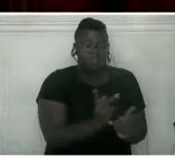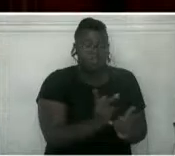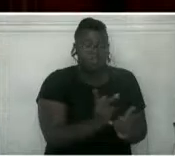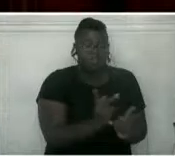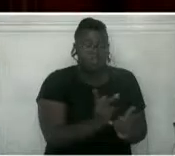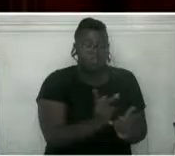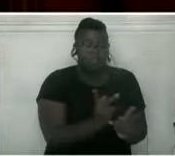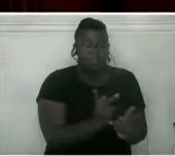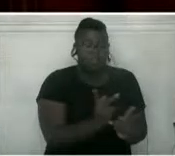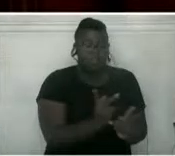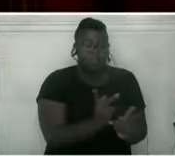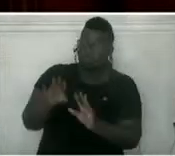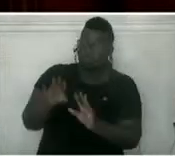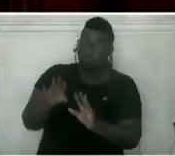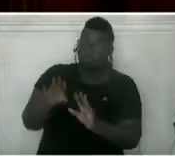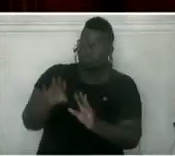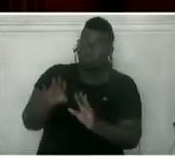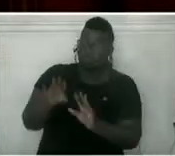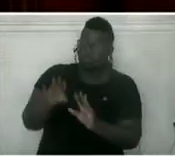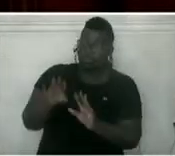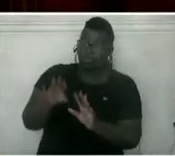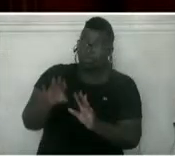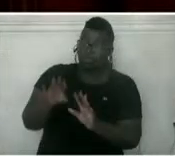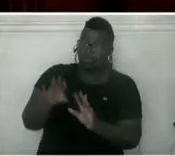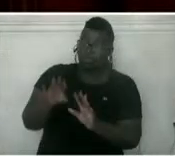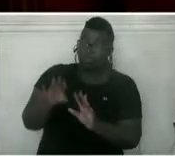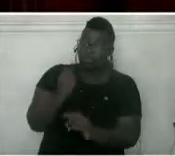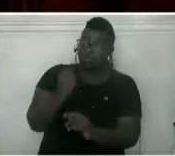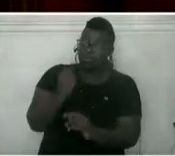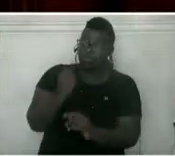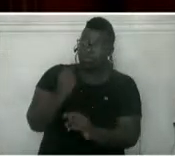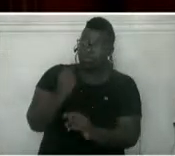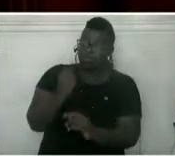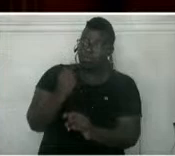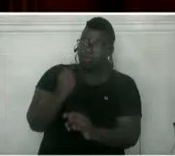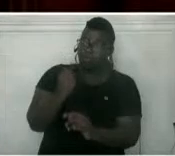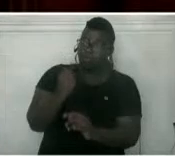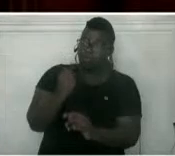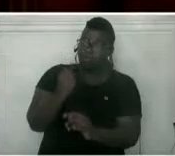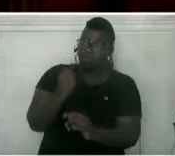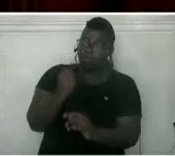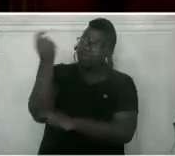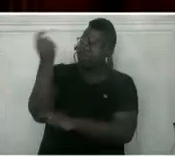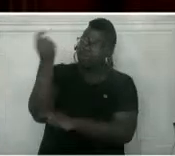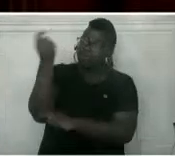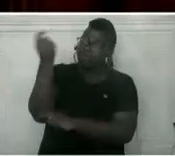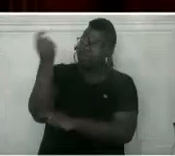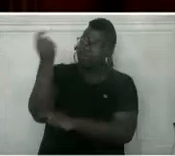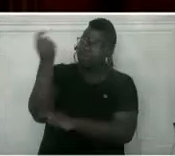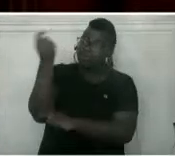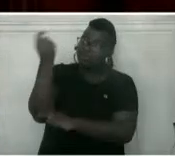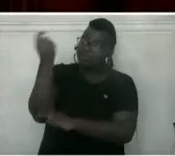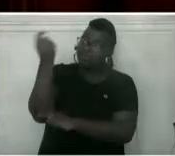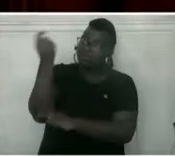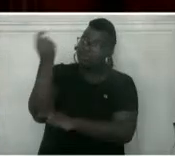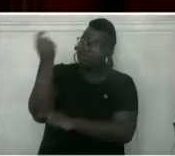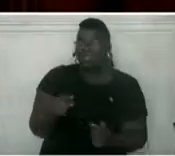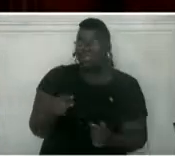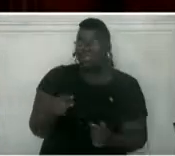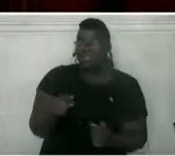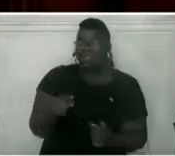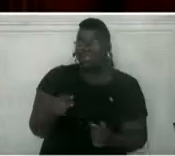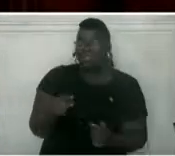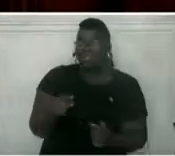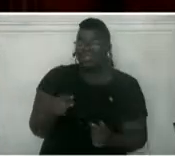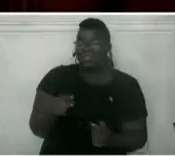one township, one book, one village, one book was disrupted by the sudden shift